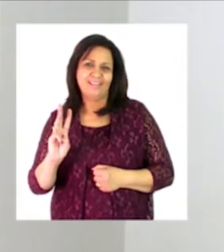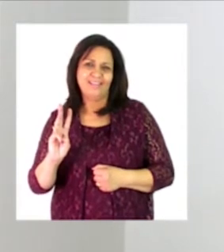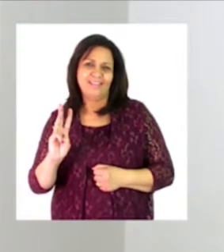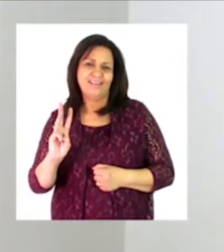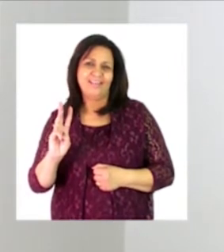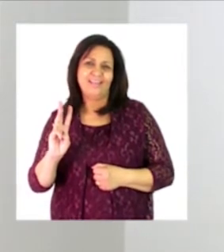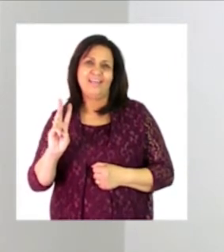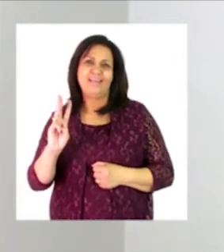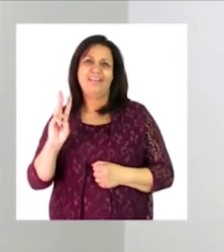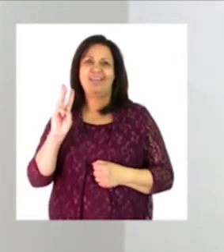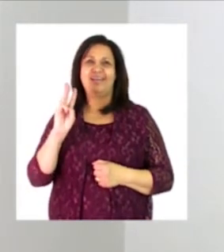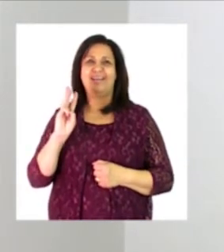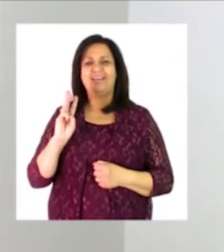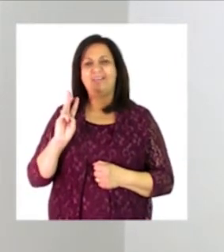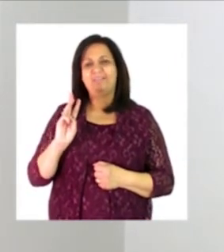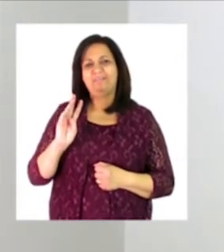3,